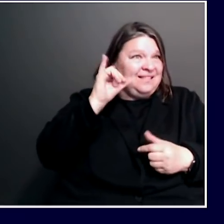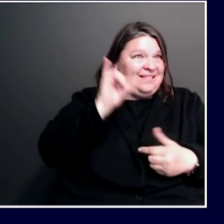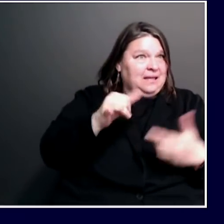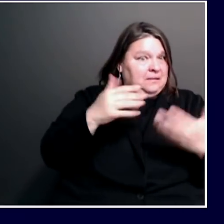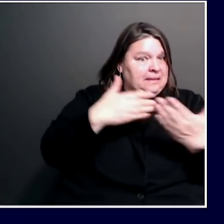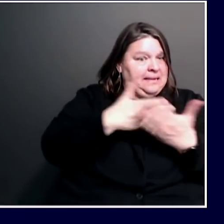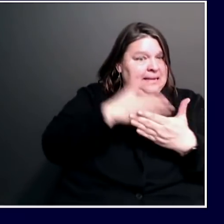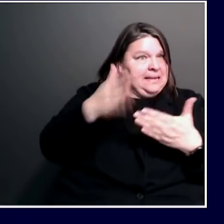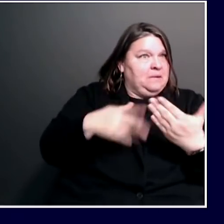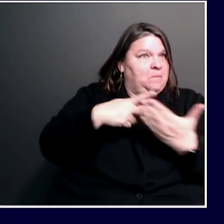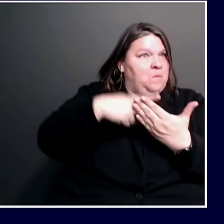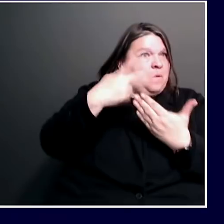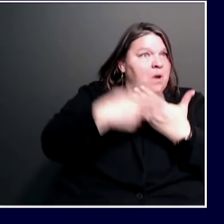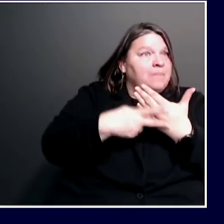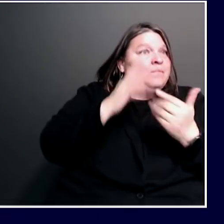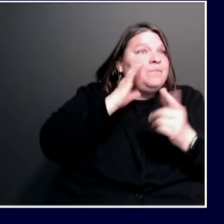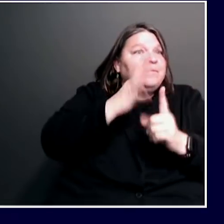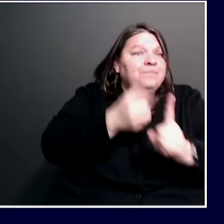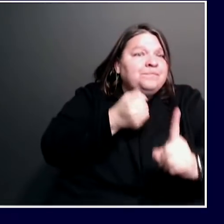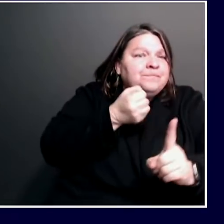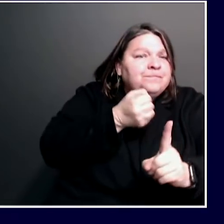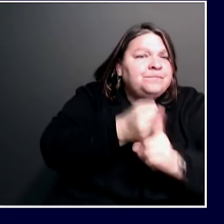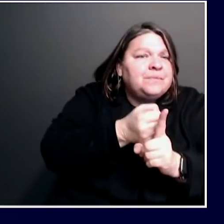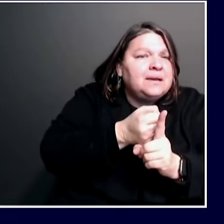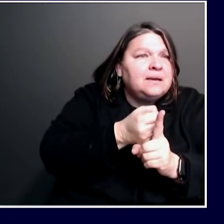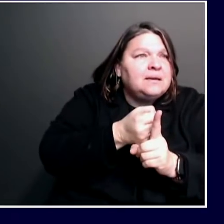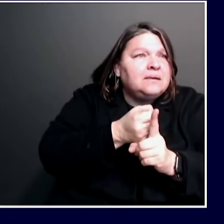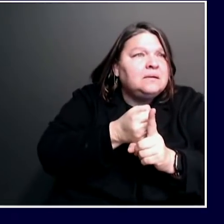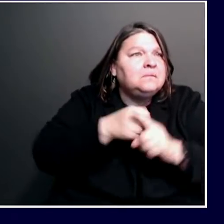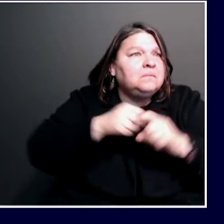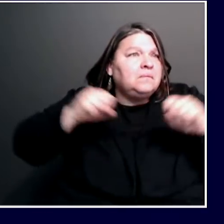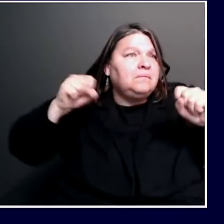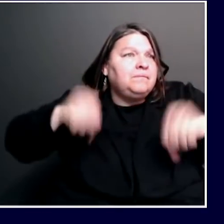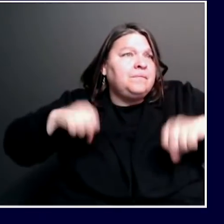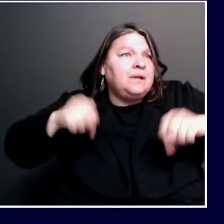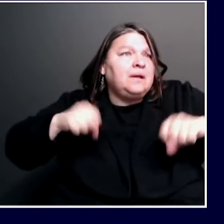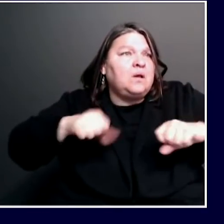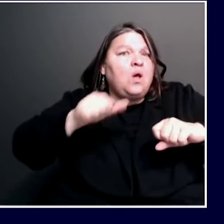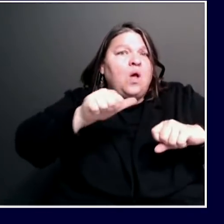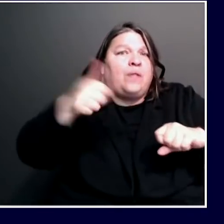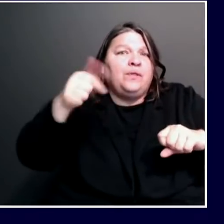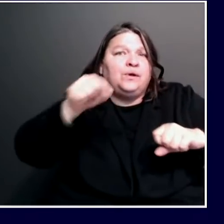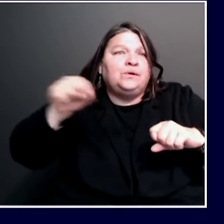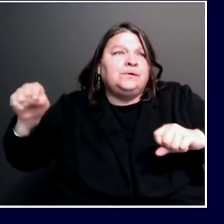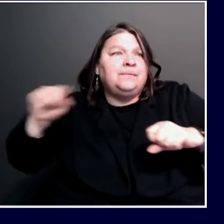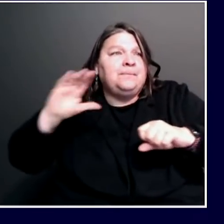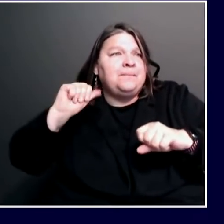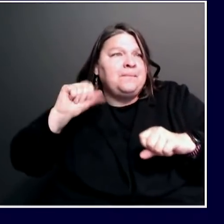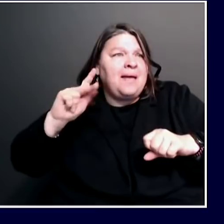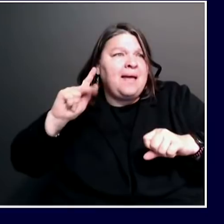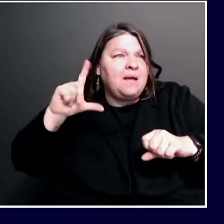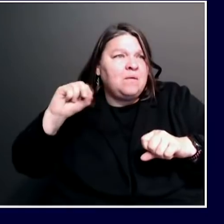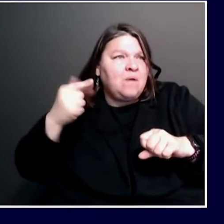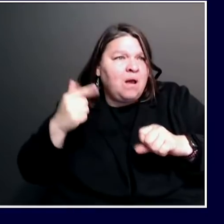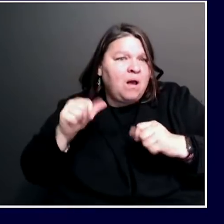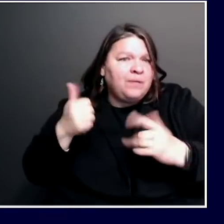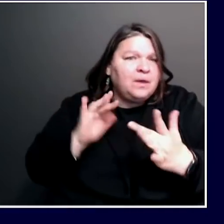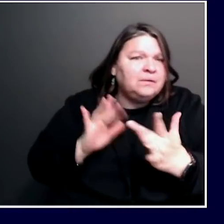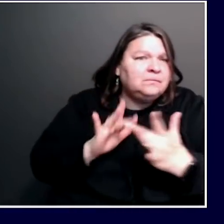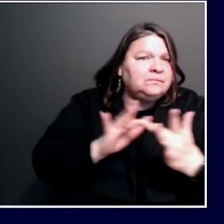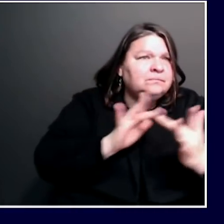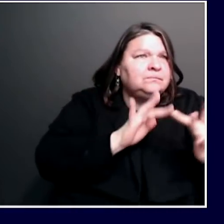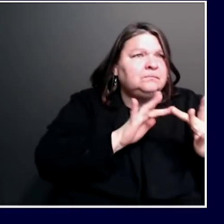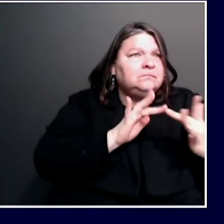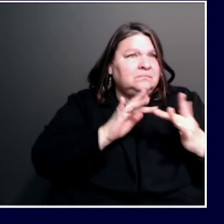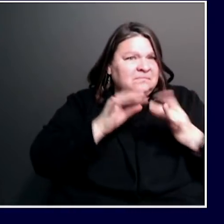the ability to go through the backlog? And if not, can you explain why that is? Sure, Joe. The answer is